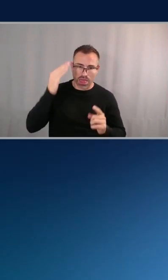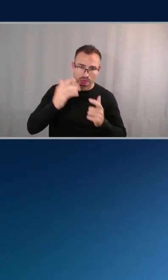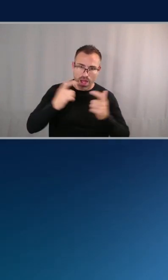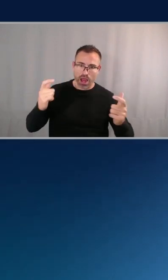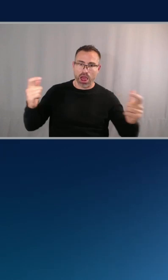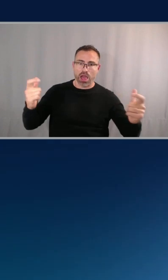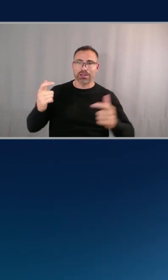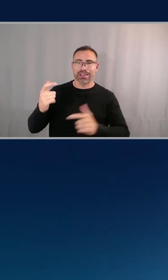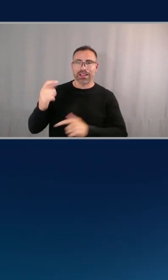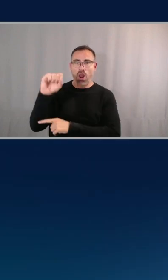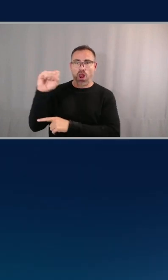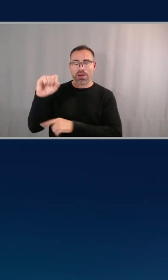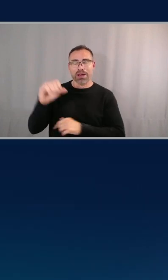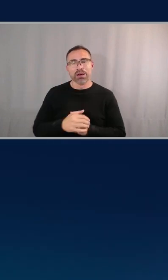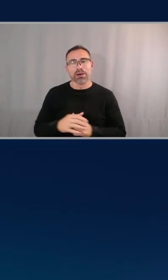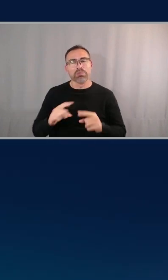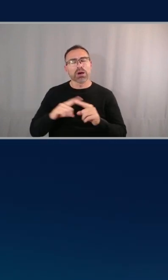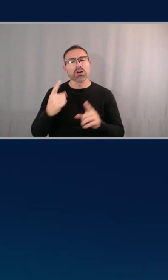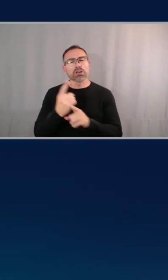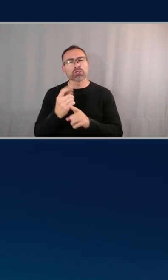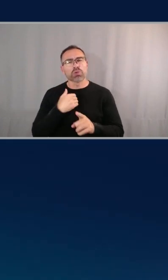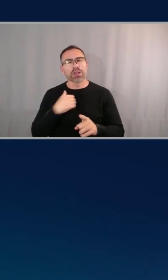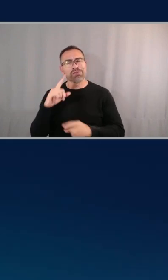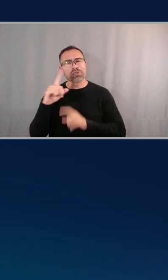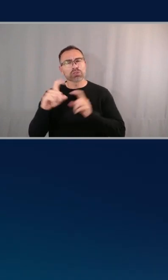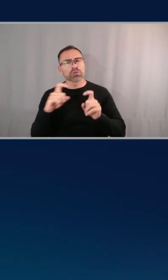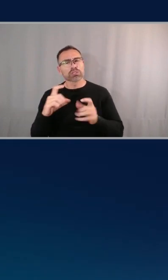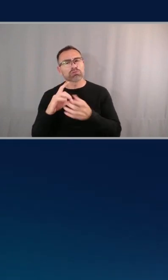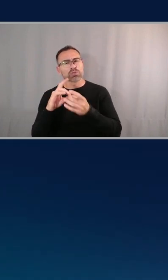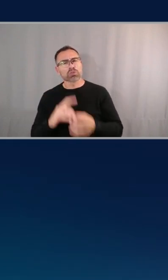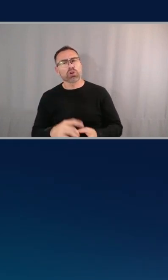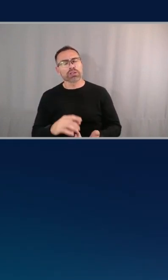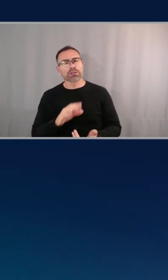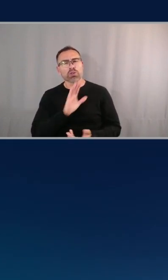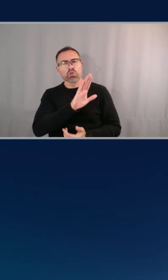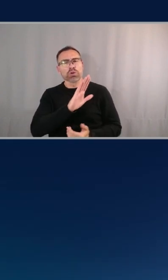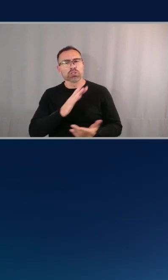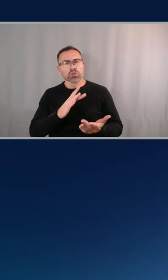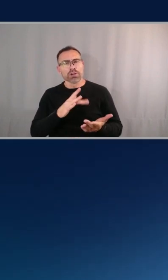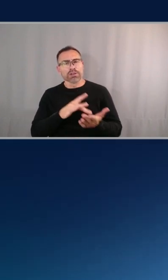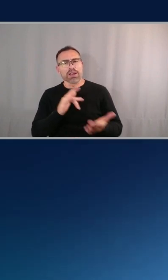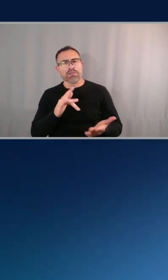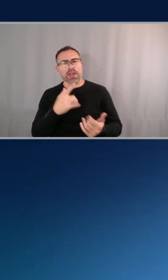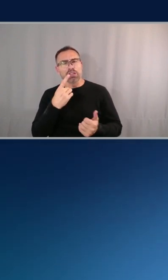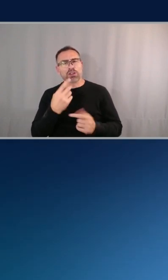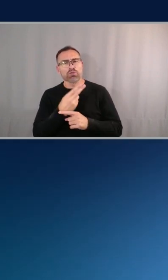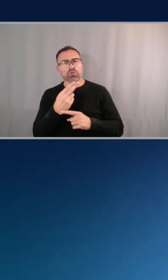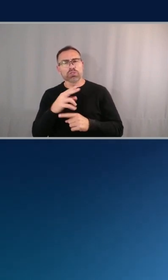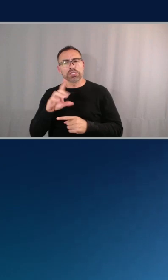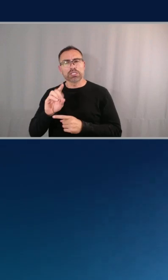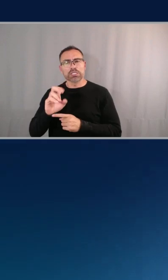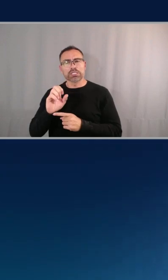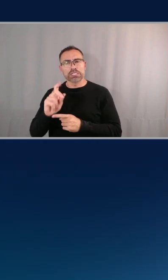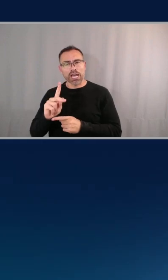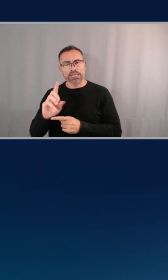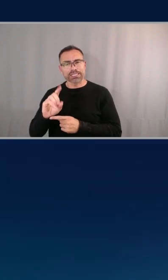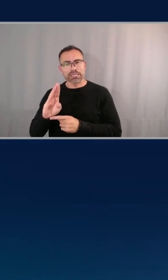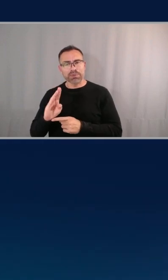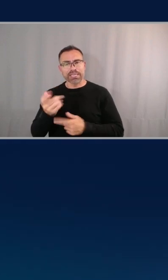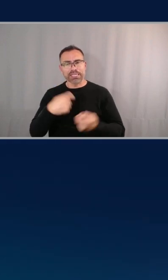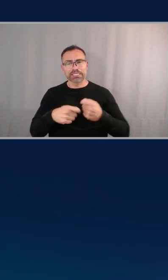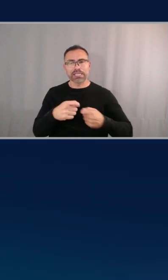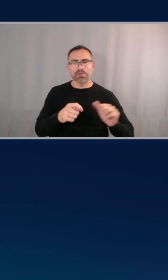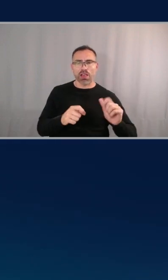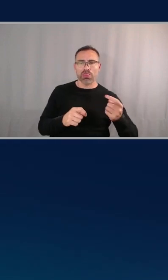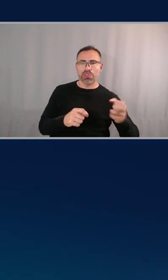for the chat regarding what is the advantage, in your opinion, Aditya, of using DuckDB versus Athena for querying the S3 tables in this manner?